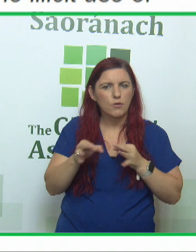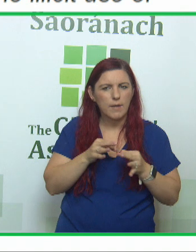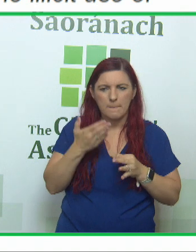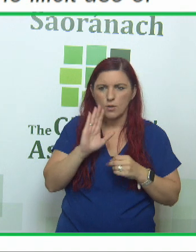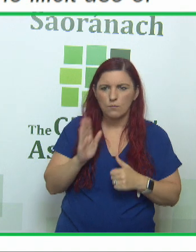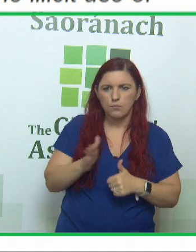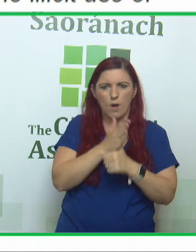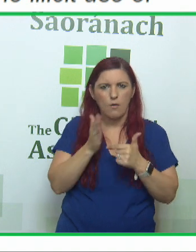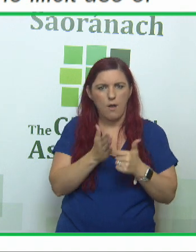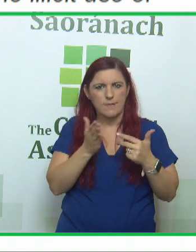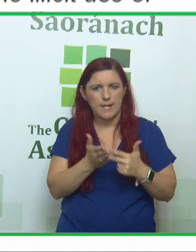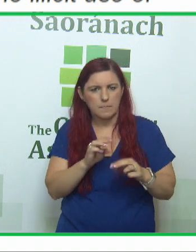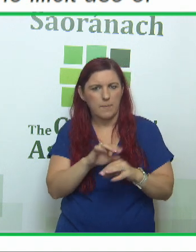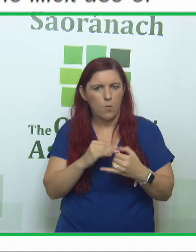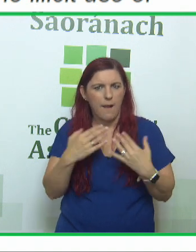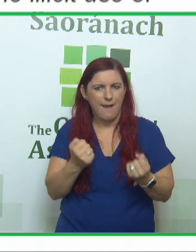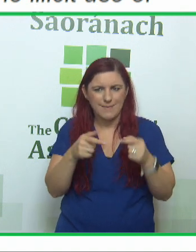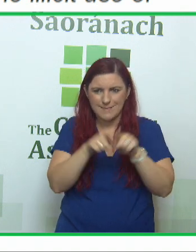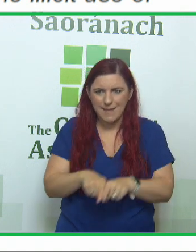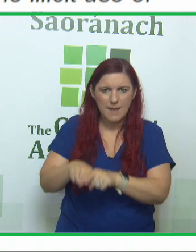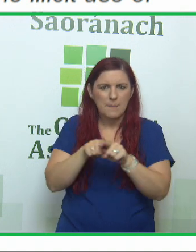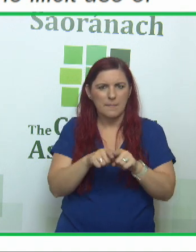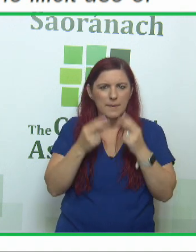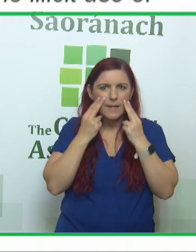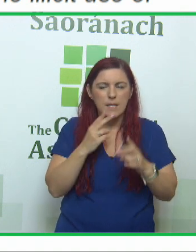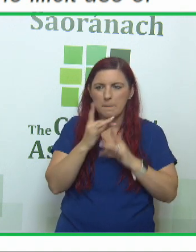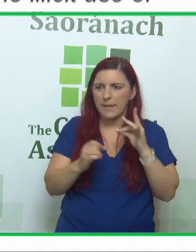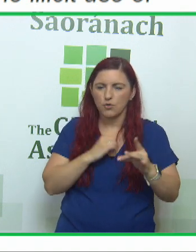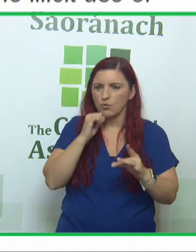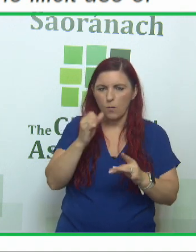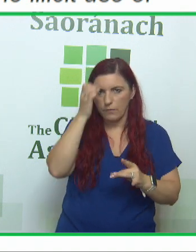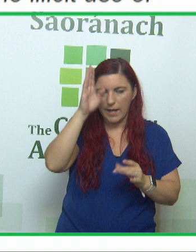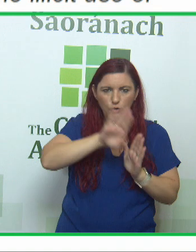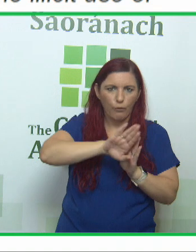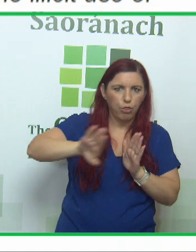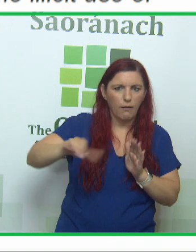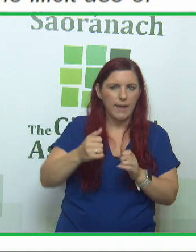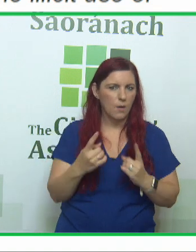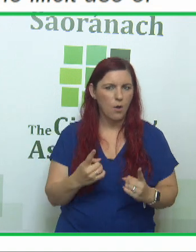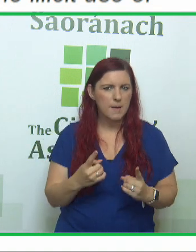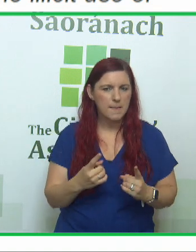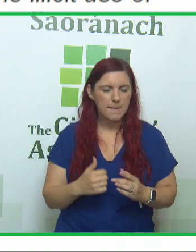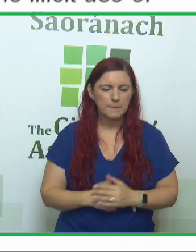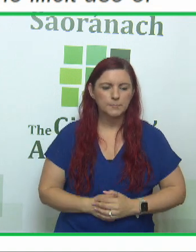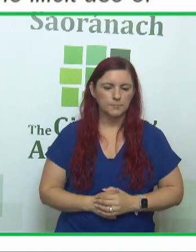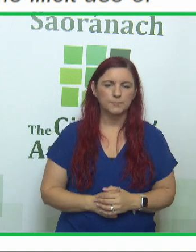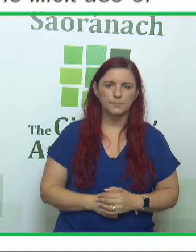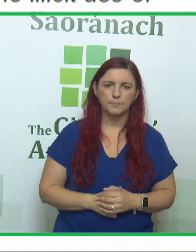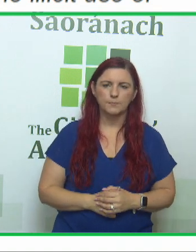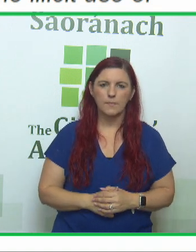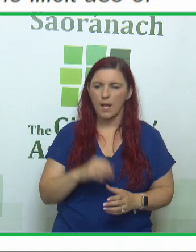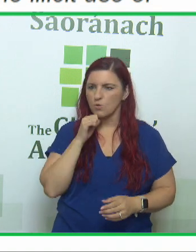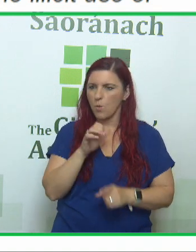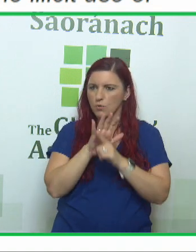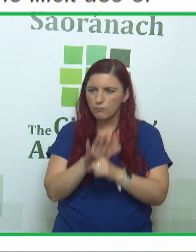those with the greatest needs and to ensure that nobody is left outside or left behind and no